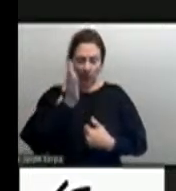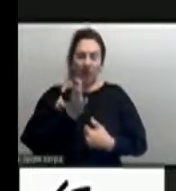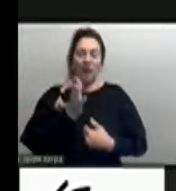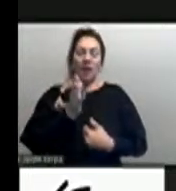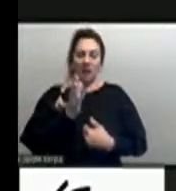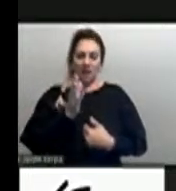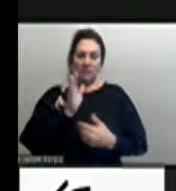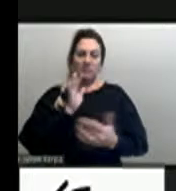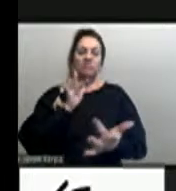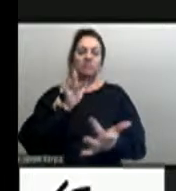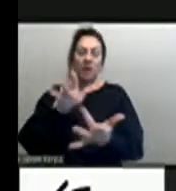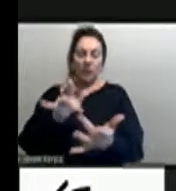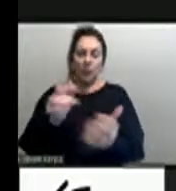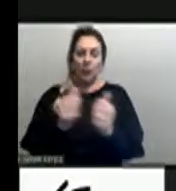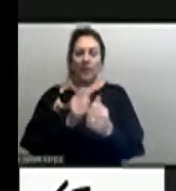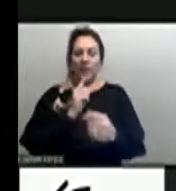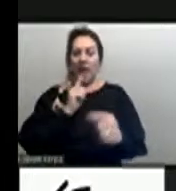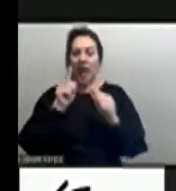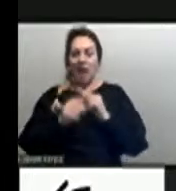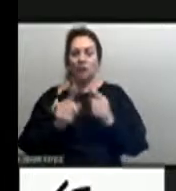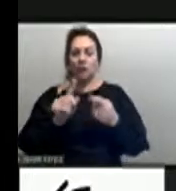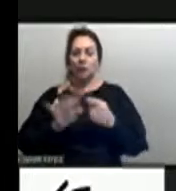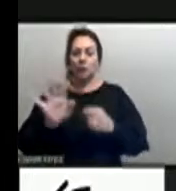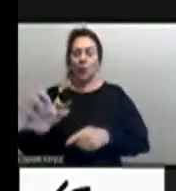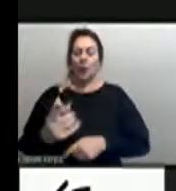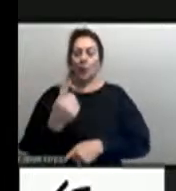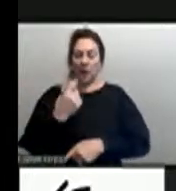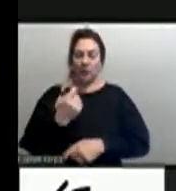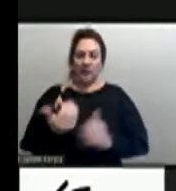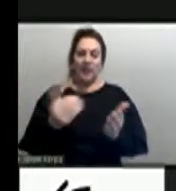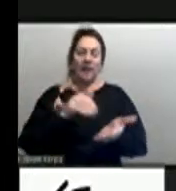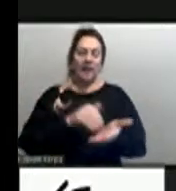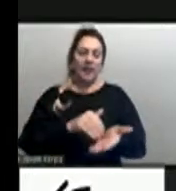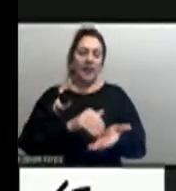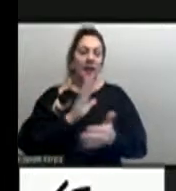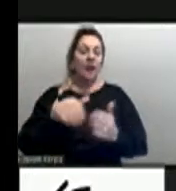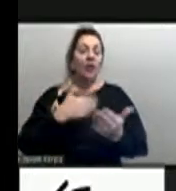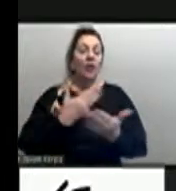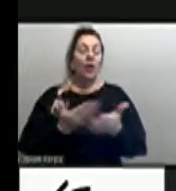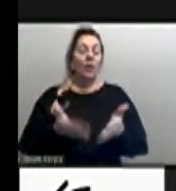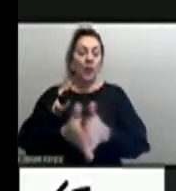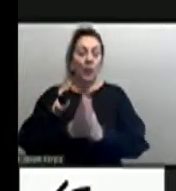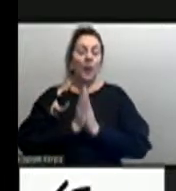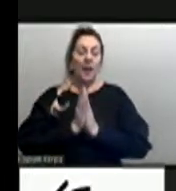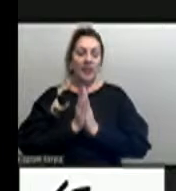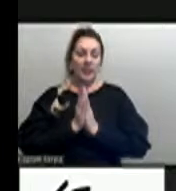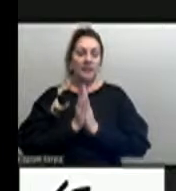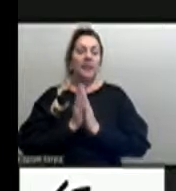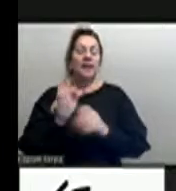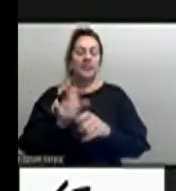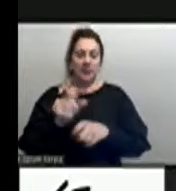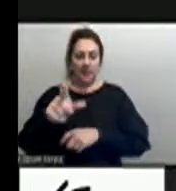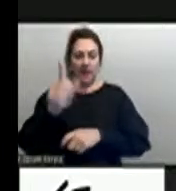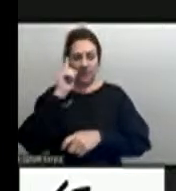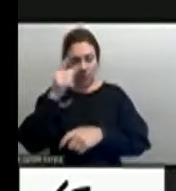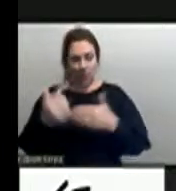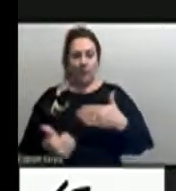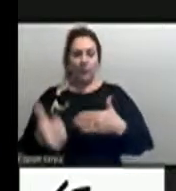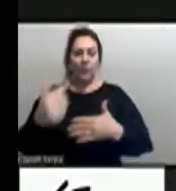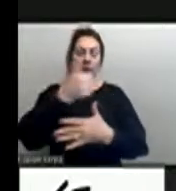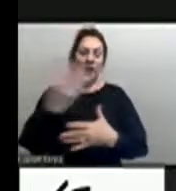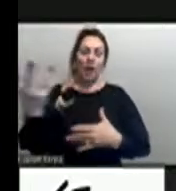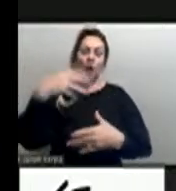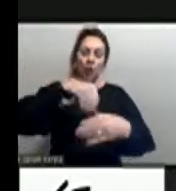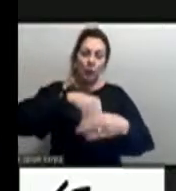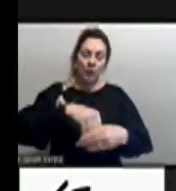that they provided. And again, all the requests that have been submitted for prioritization or inclusion into the budget